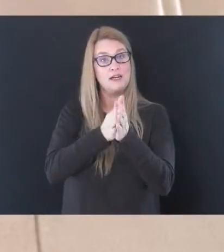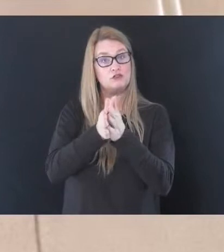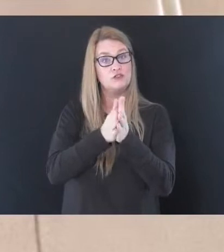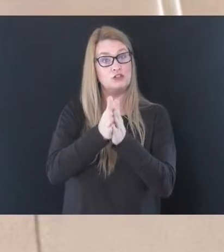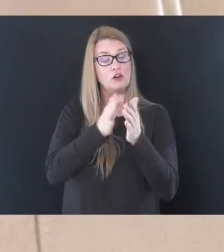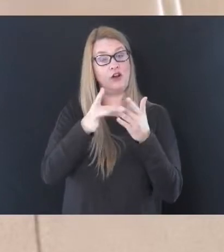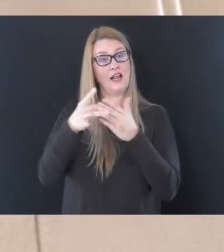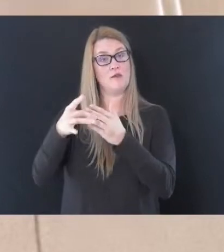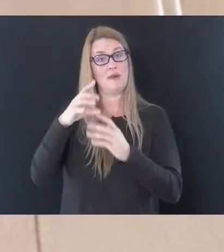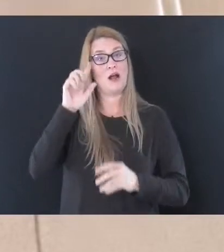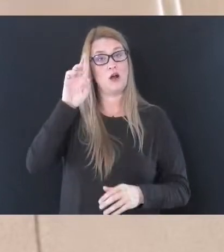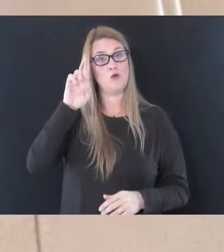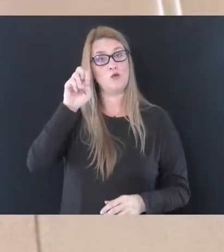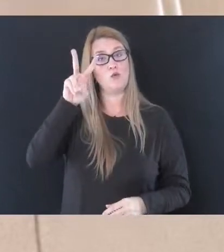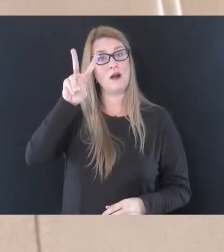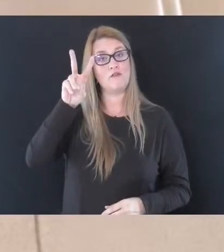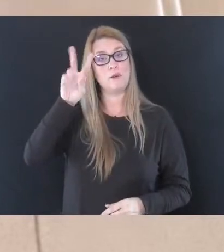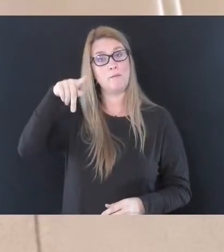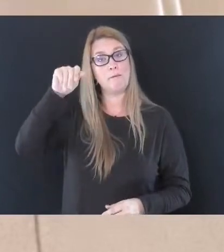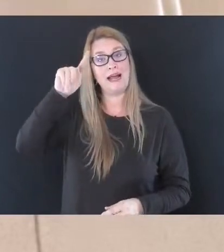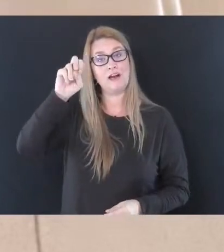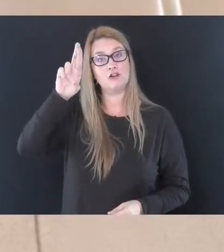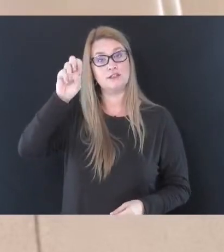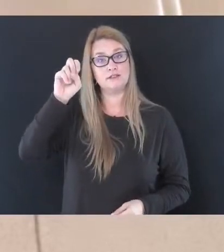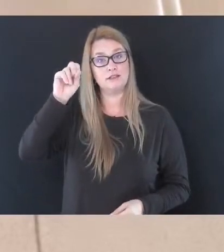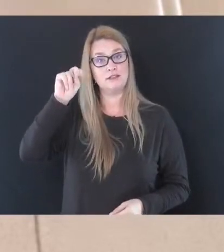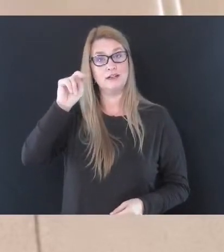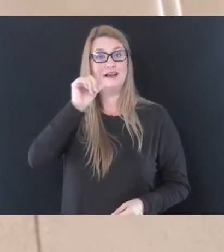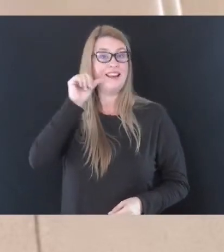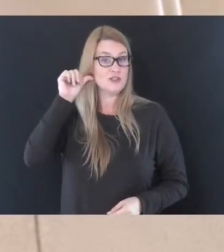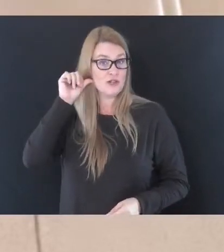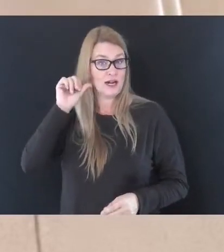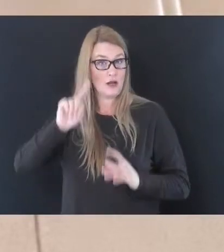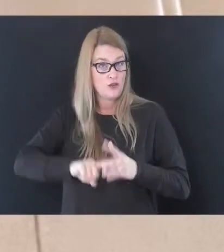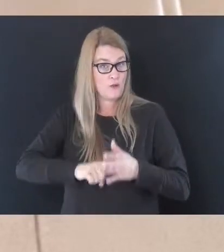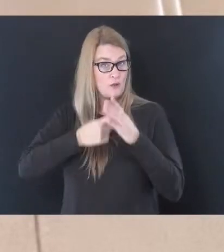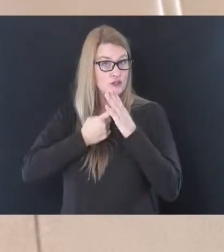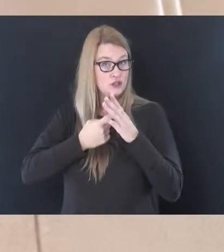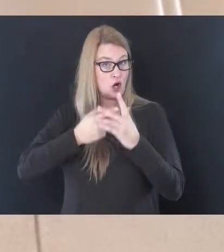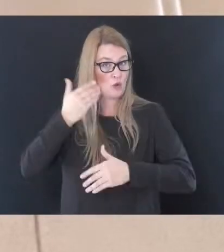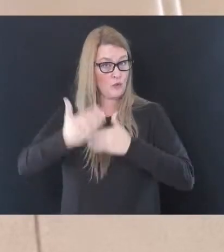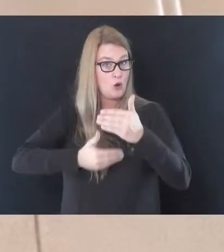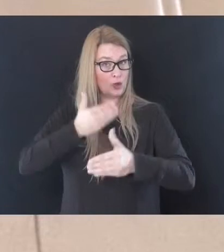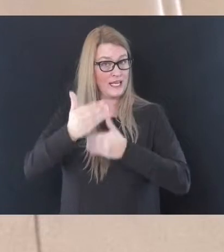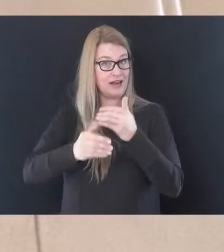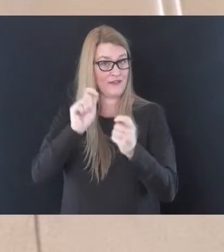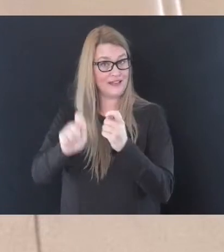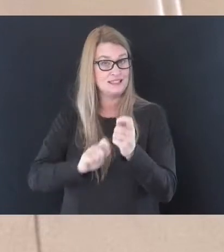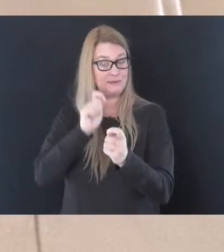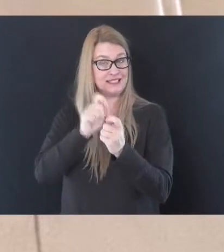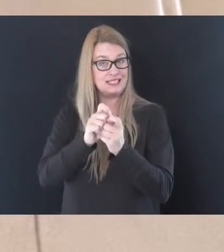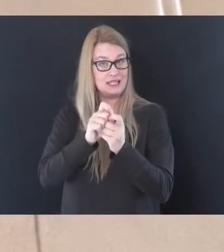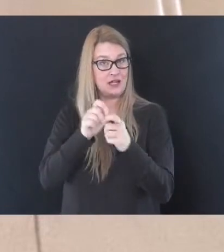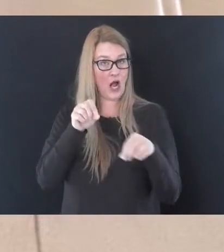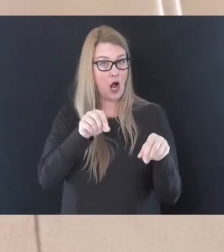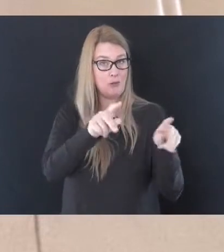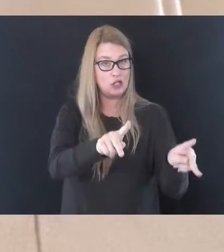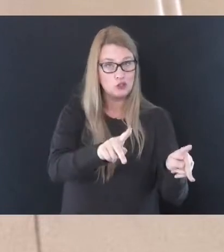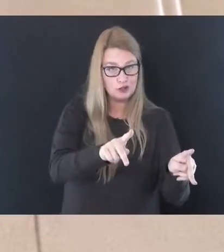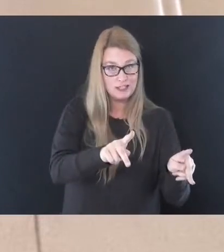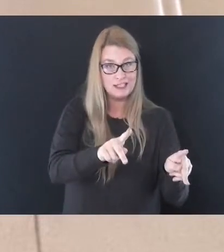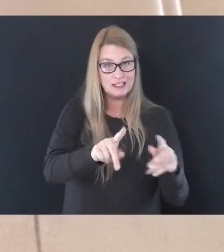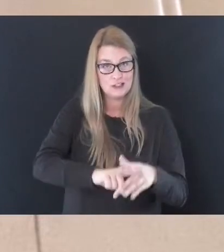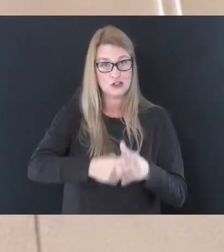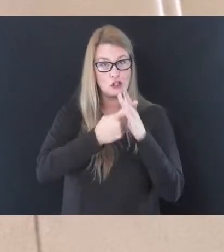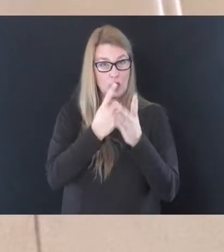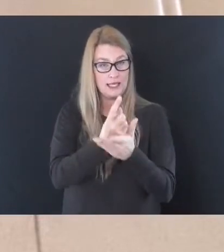Task Force yesterday. They will be rolling out those specific opportunities